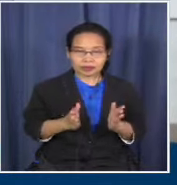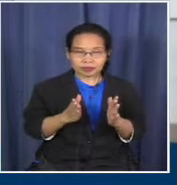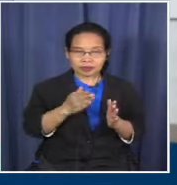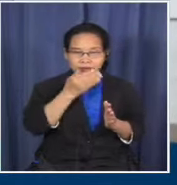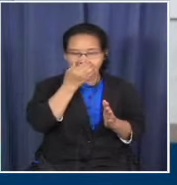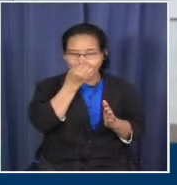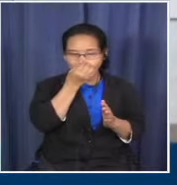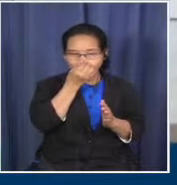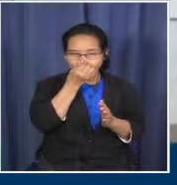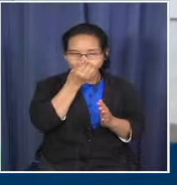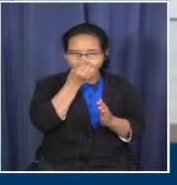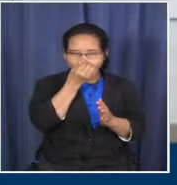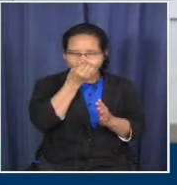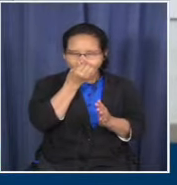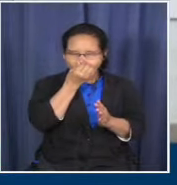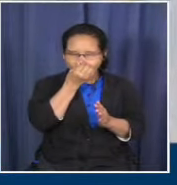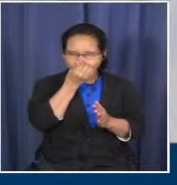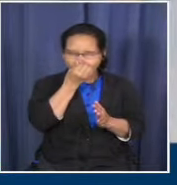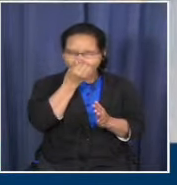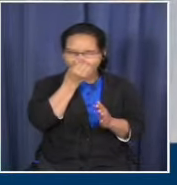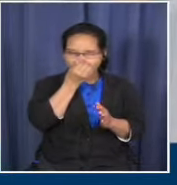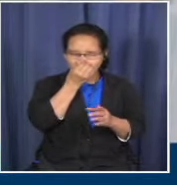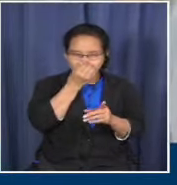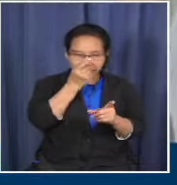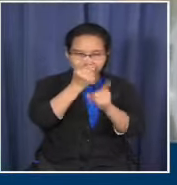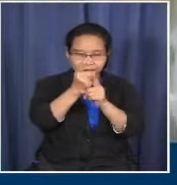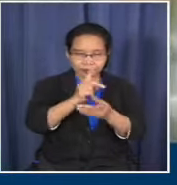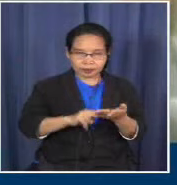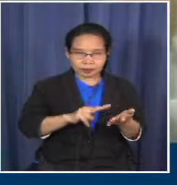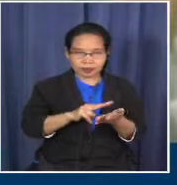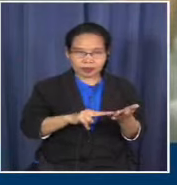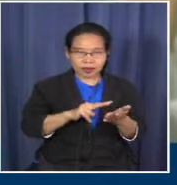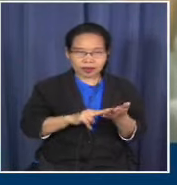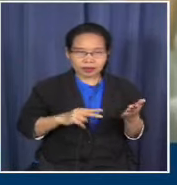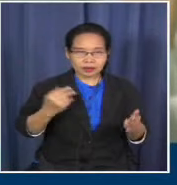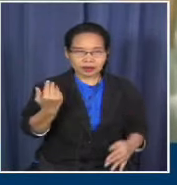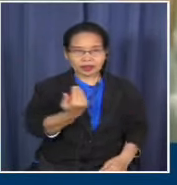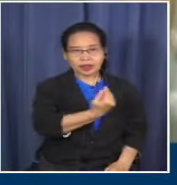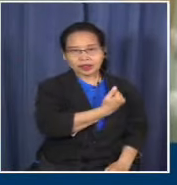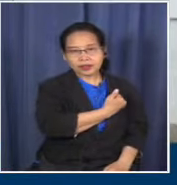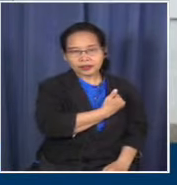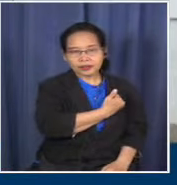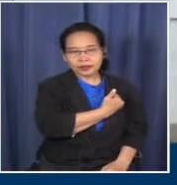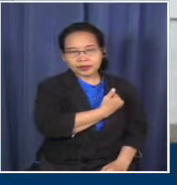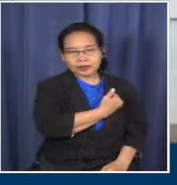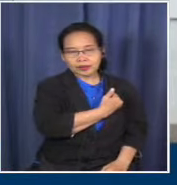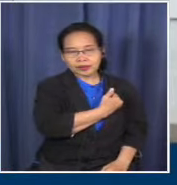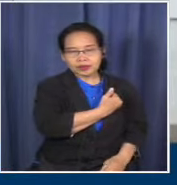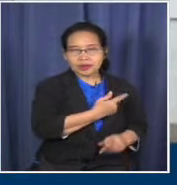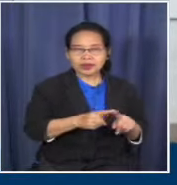what scientists say, true scientists.